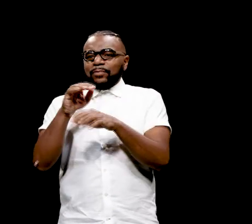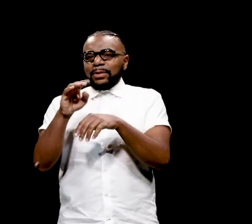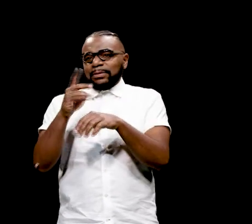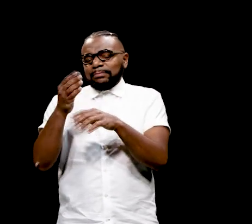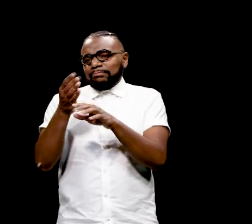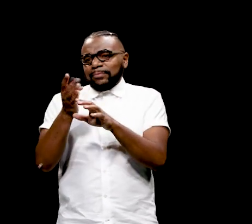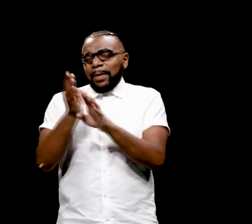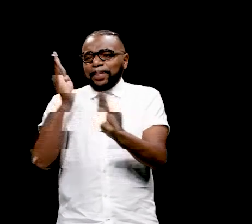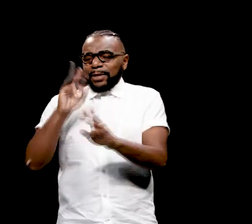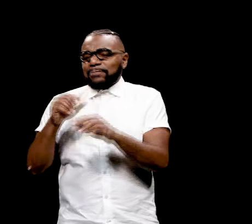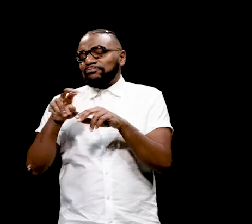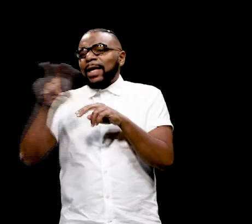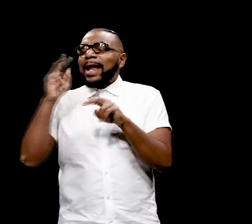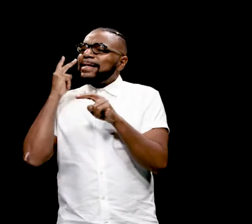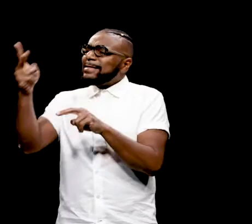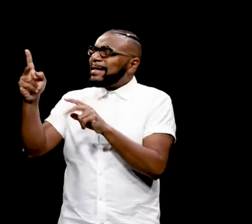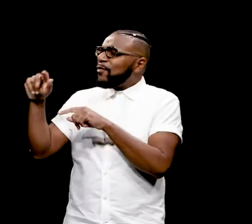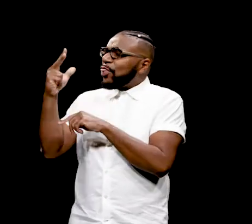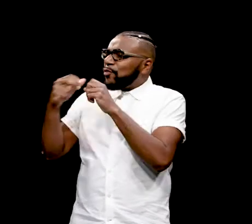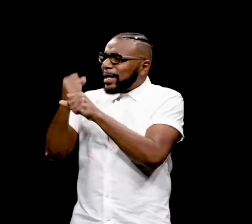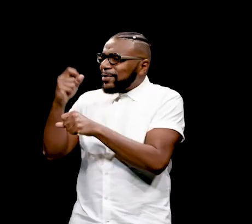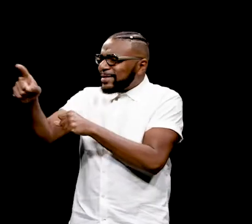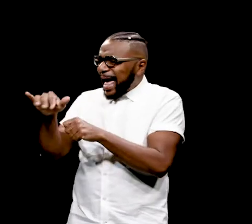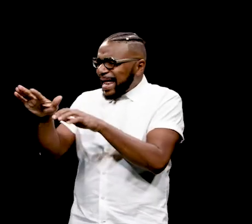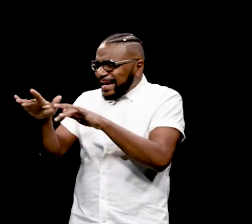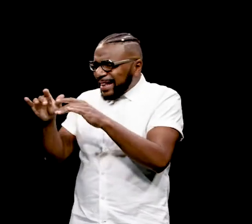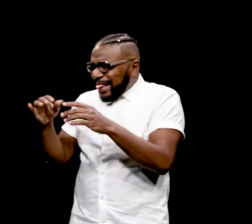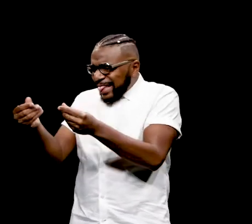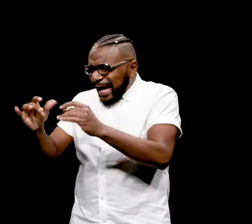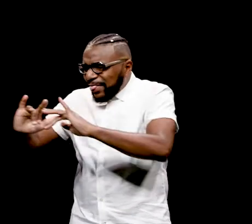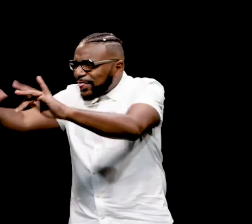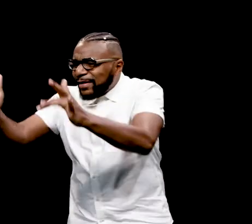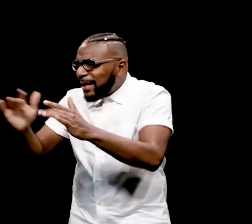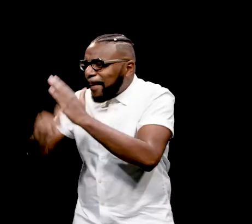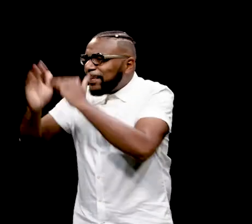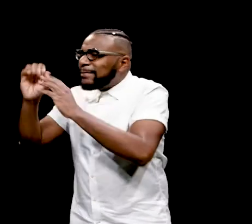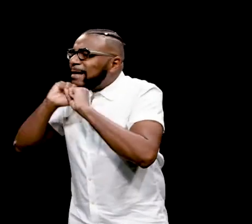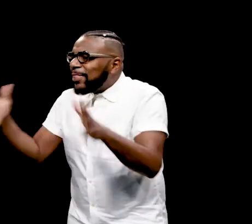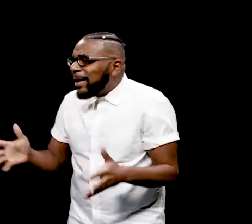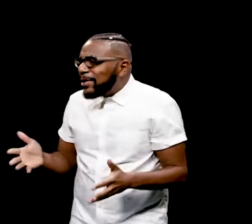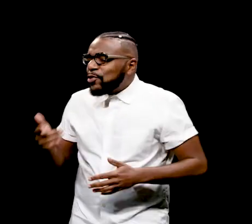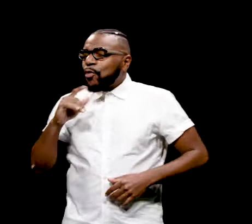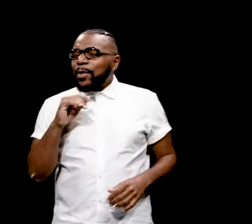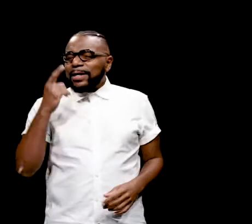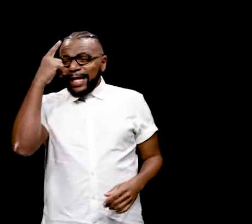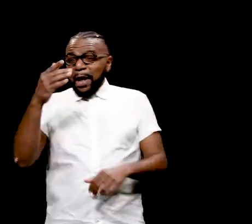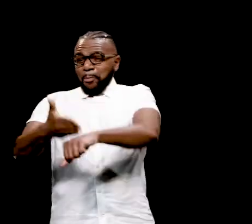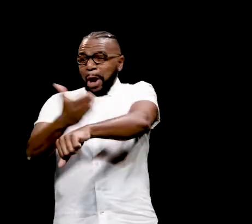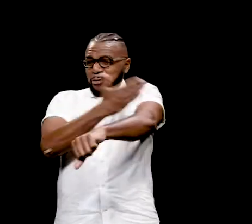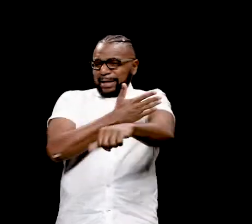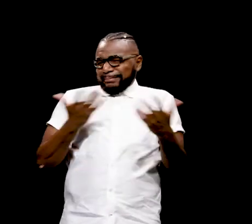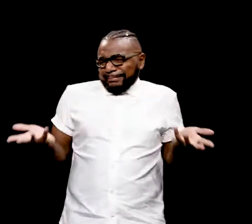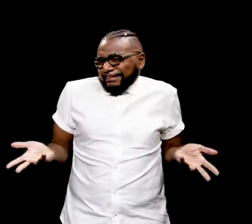3 years and counting, you have to really interrogate whether or not progress